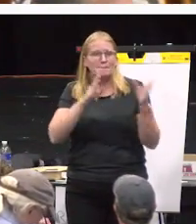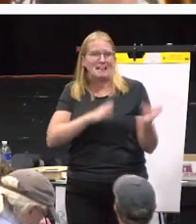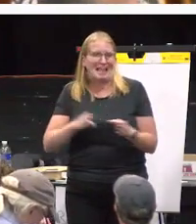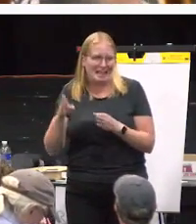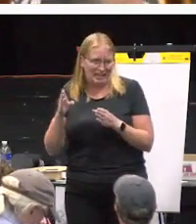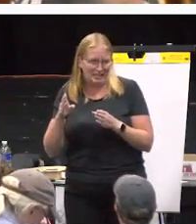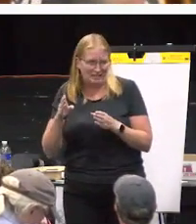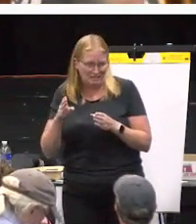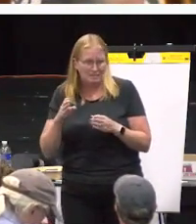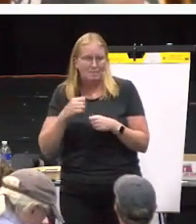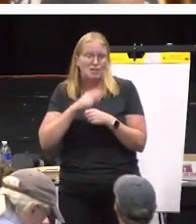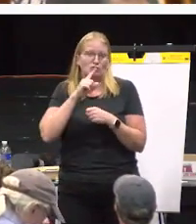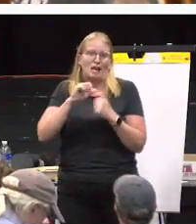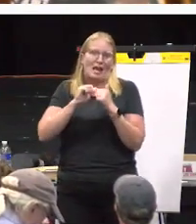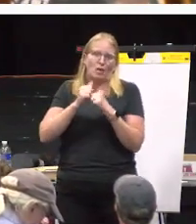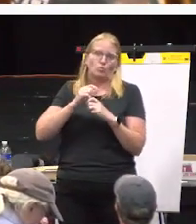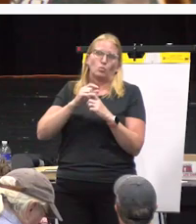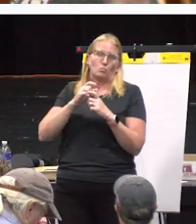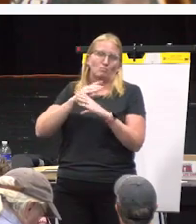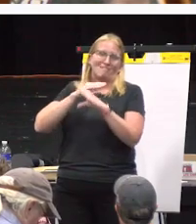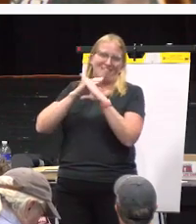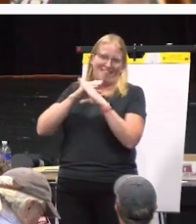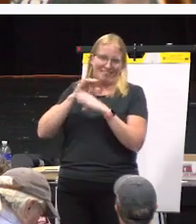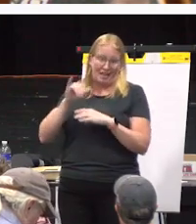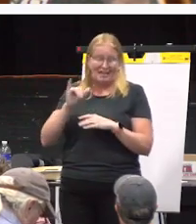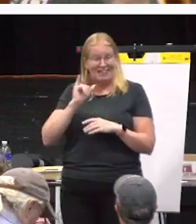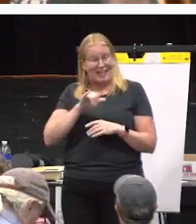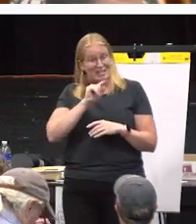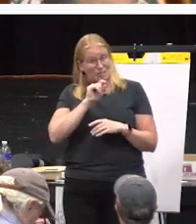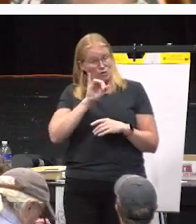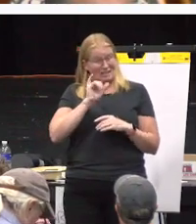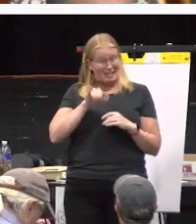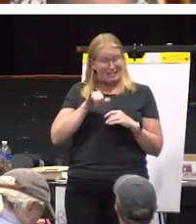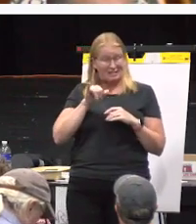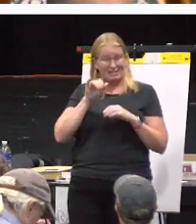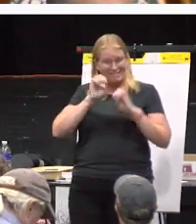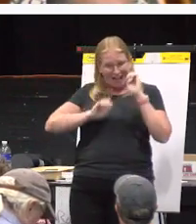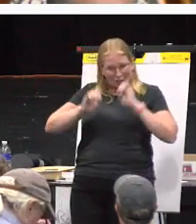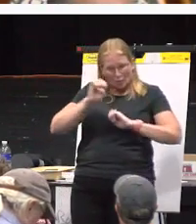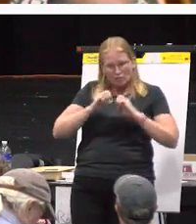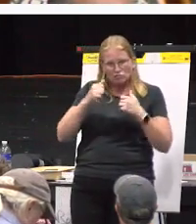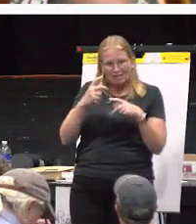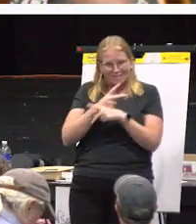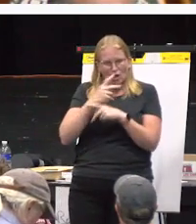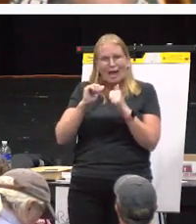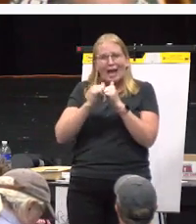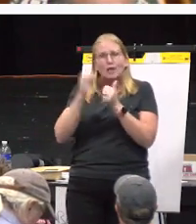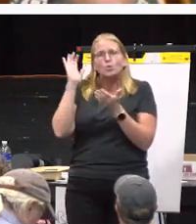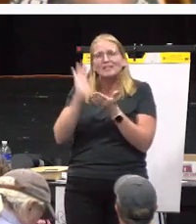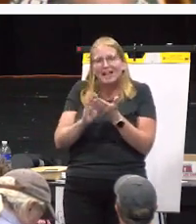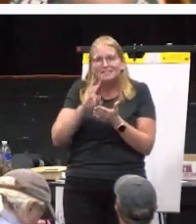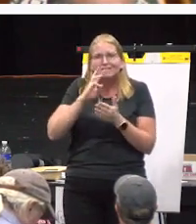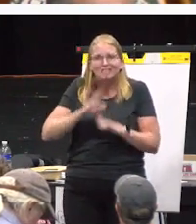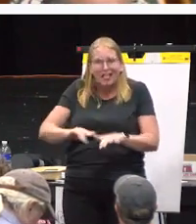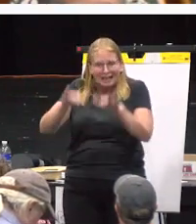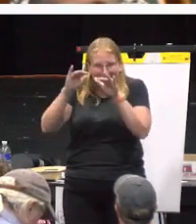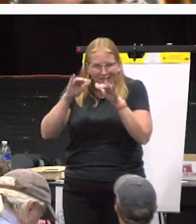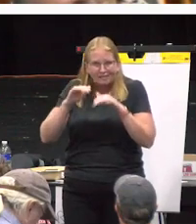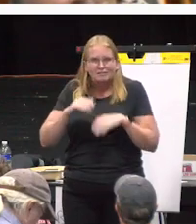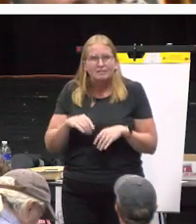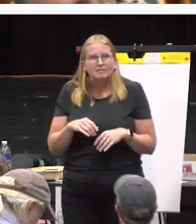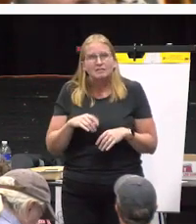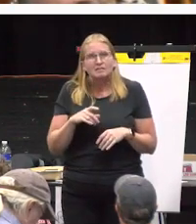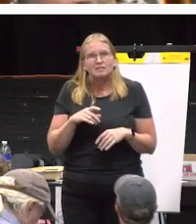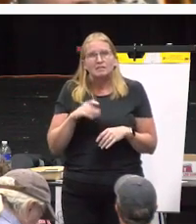for flood prevention. This task force would evaluate and implement ways to reduce flooding. Montpelier should act as